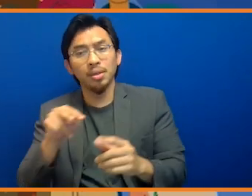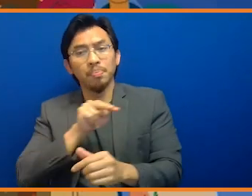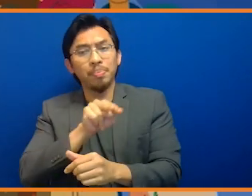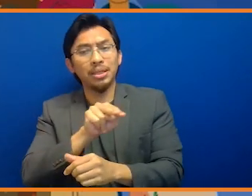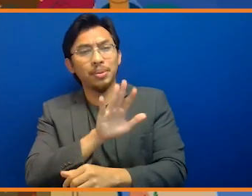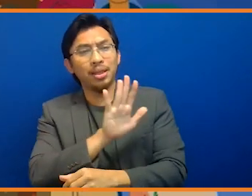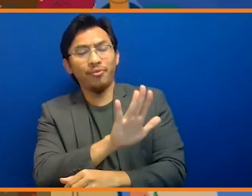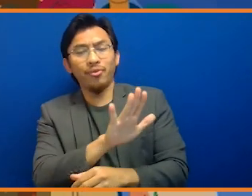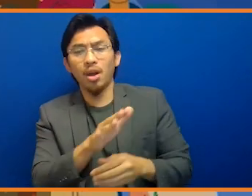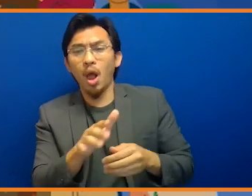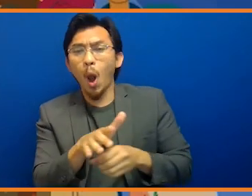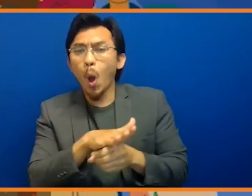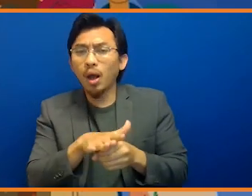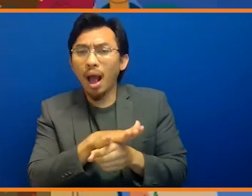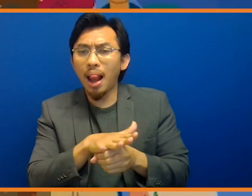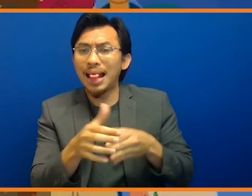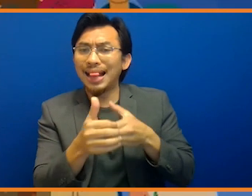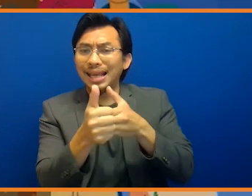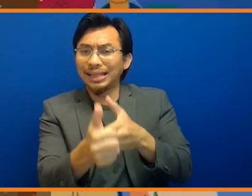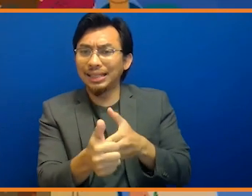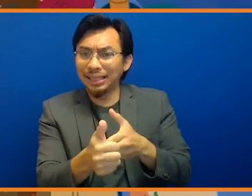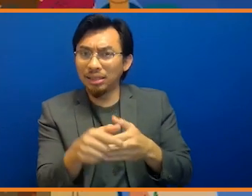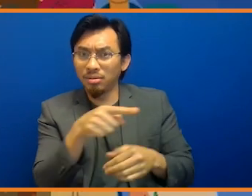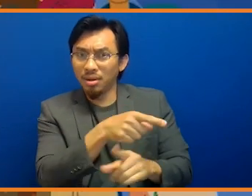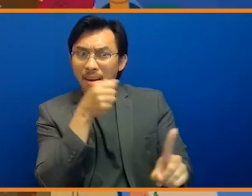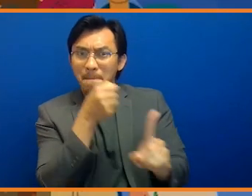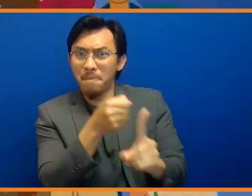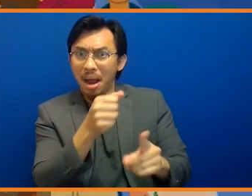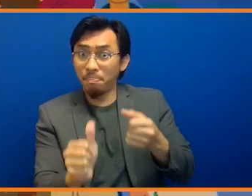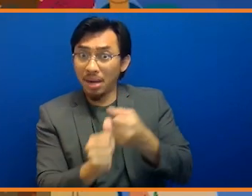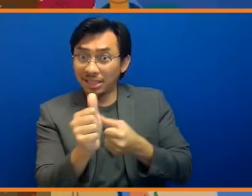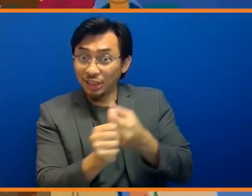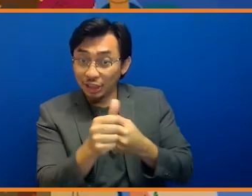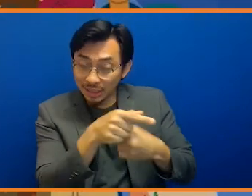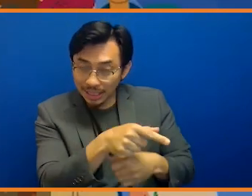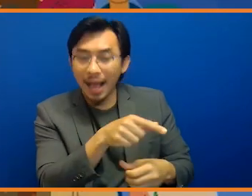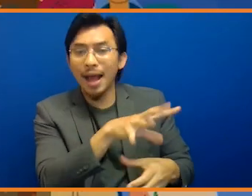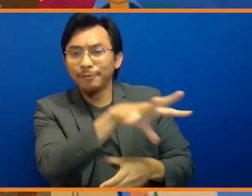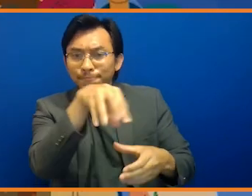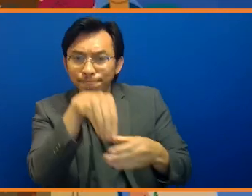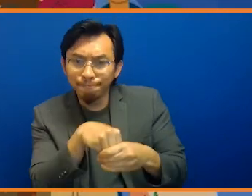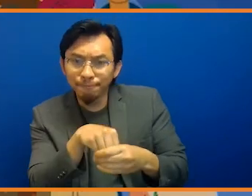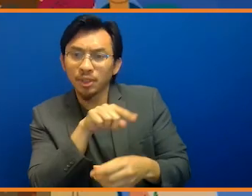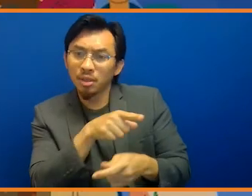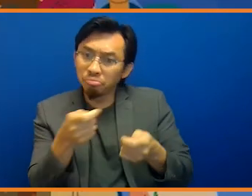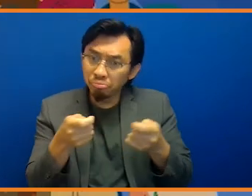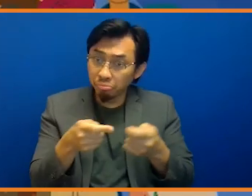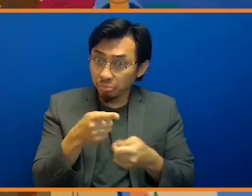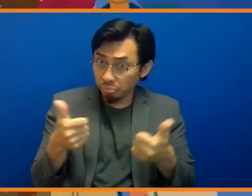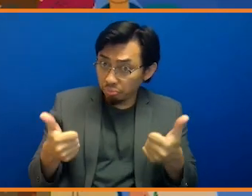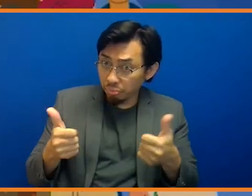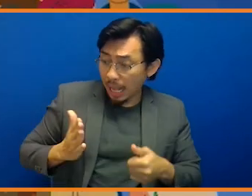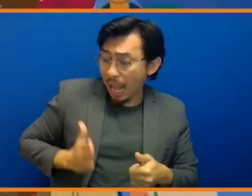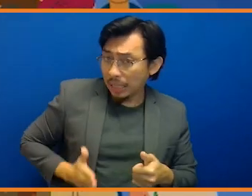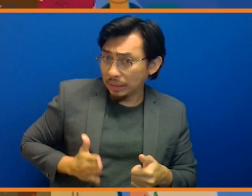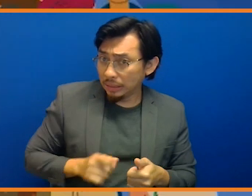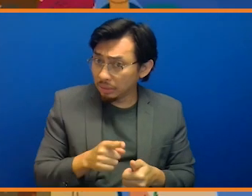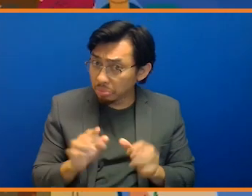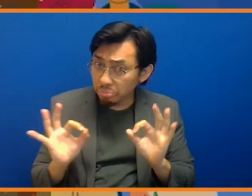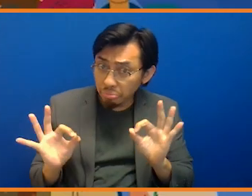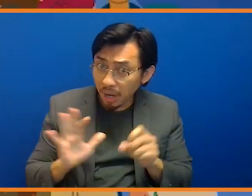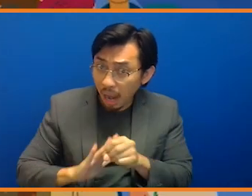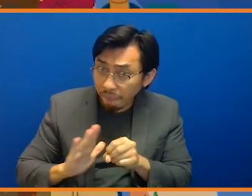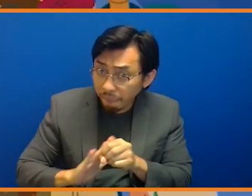local leader that impacted by the hazard. So we can control whether it's adequate enough, whether